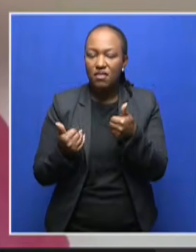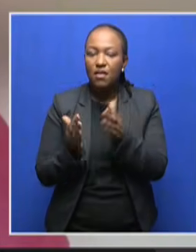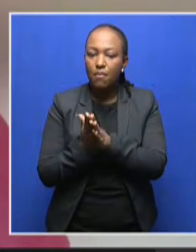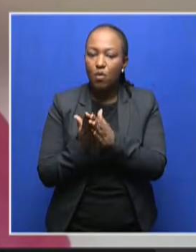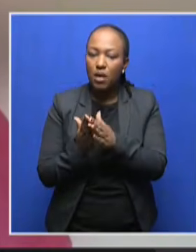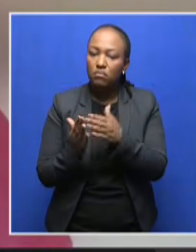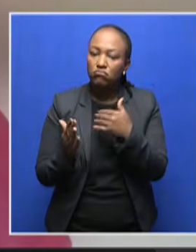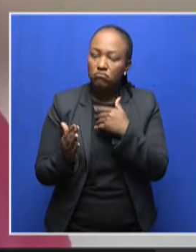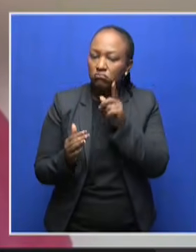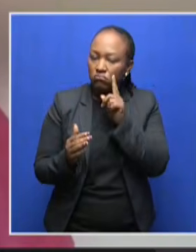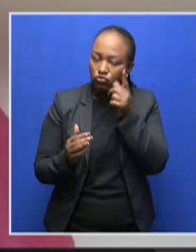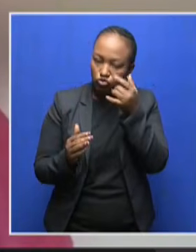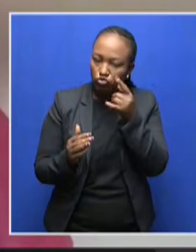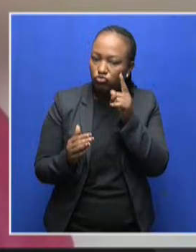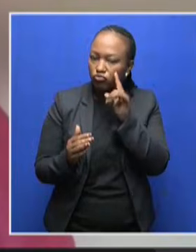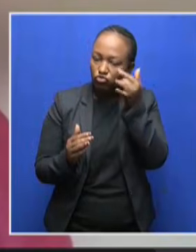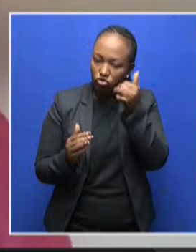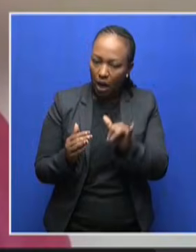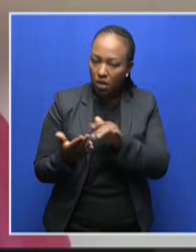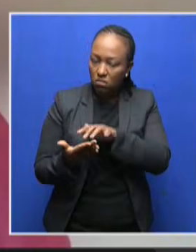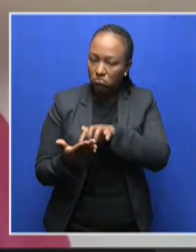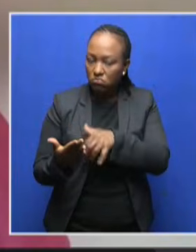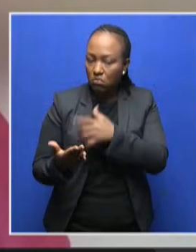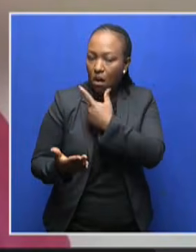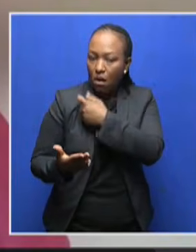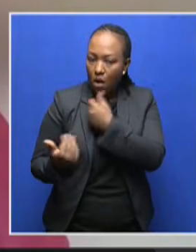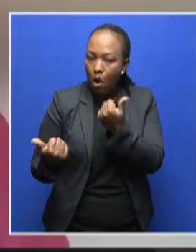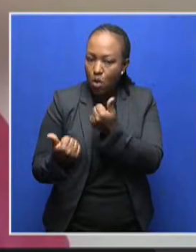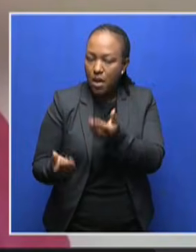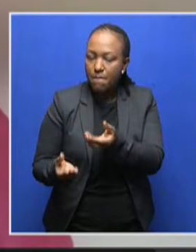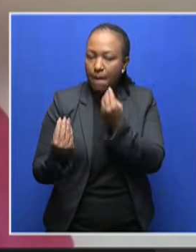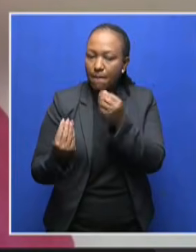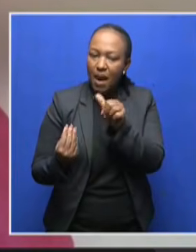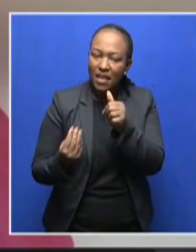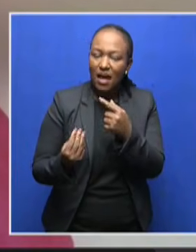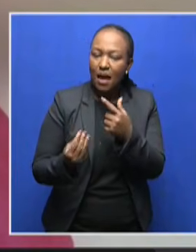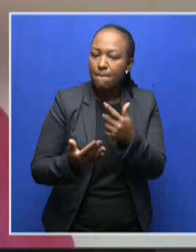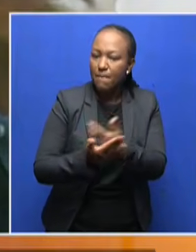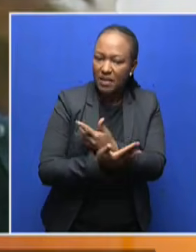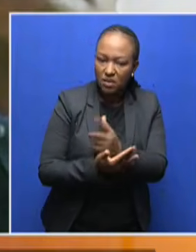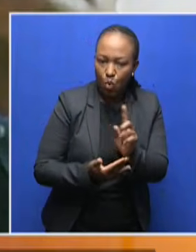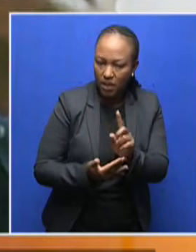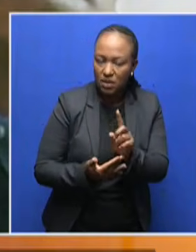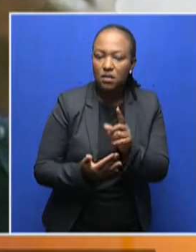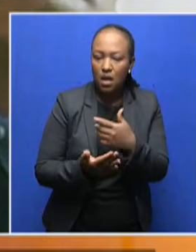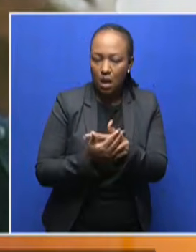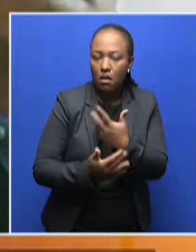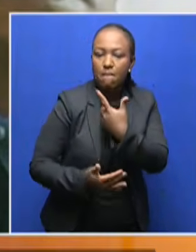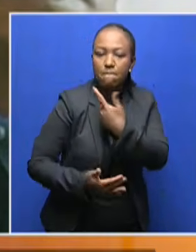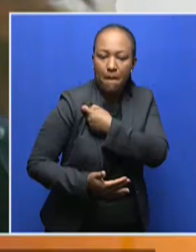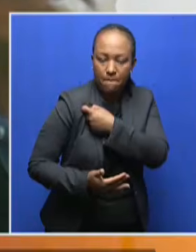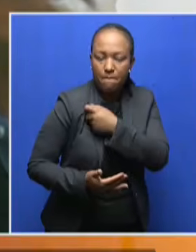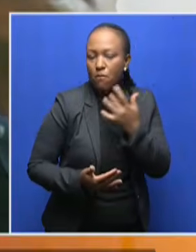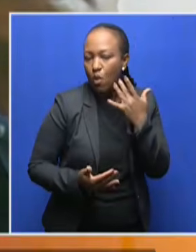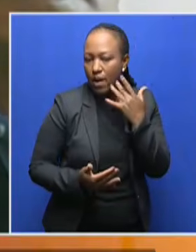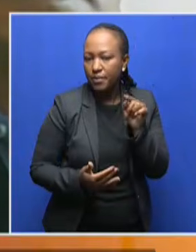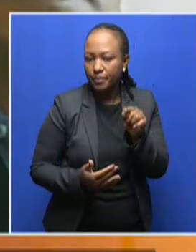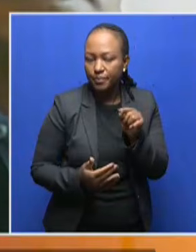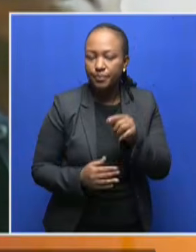have been received and which ones can still be given and when. Professor Madhi, with regard to